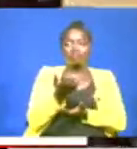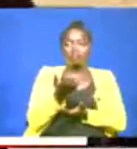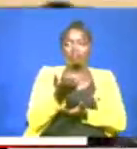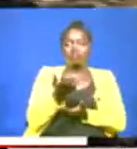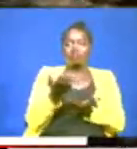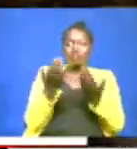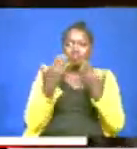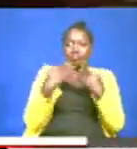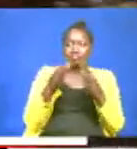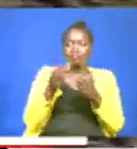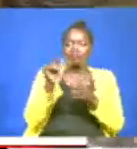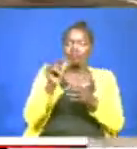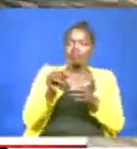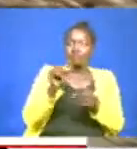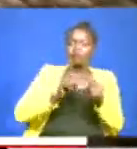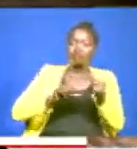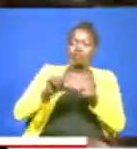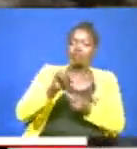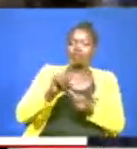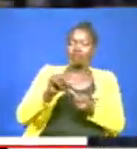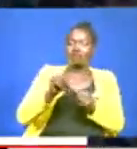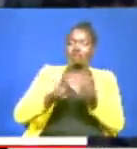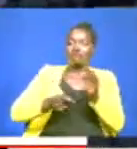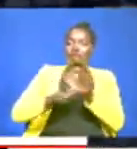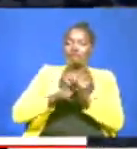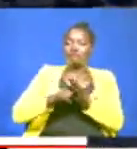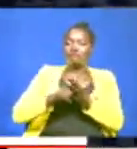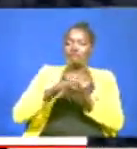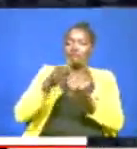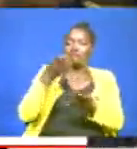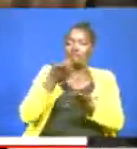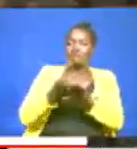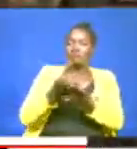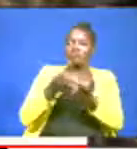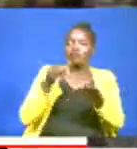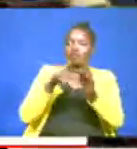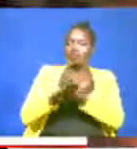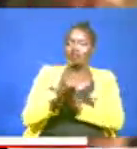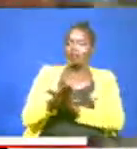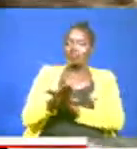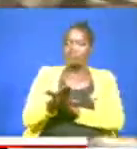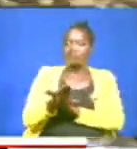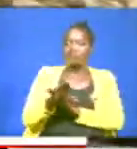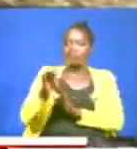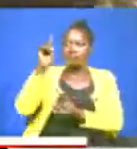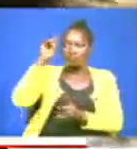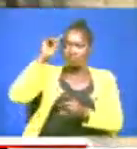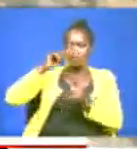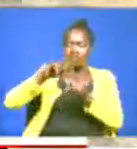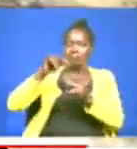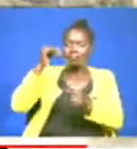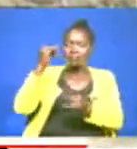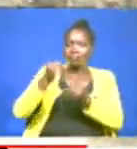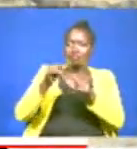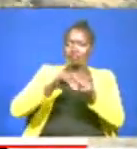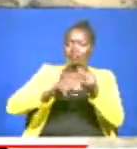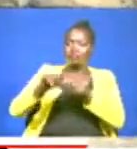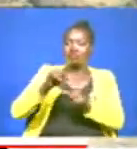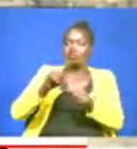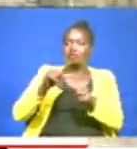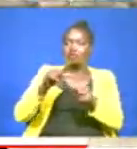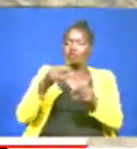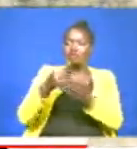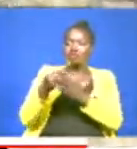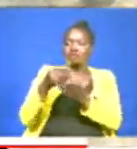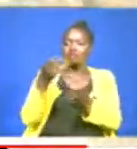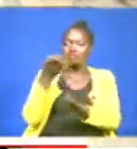of each round, one is required to drop a stone by the entrance until the final round, where you drop the final stone